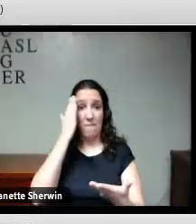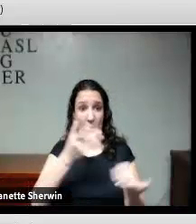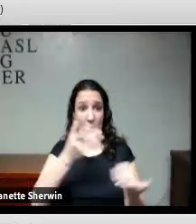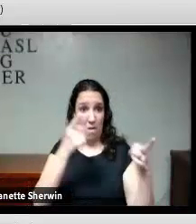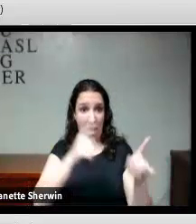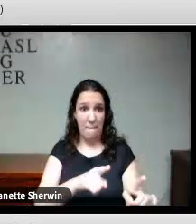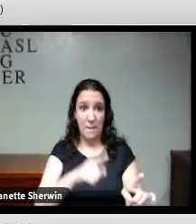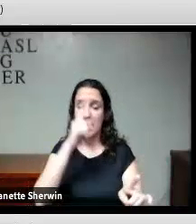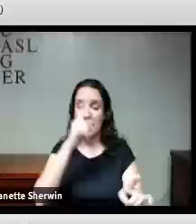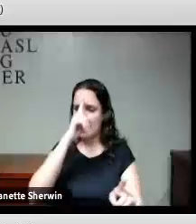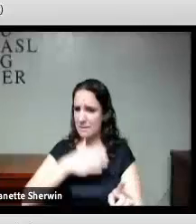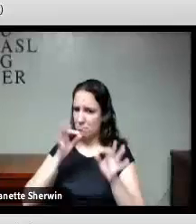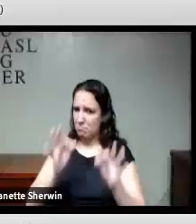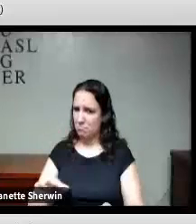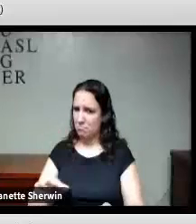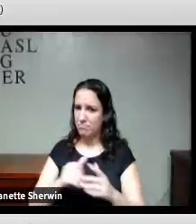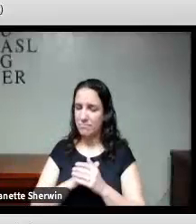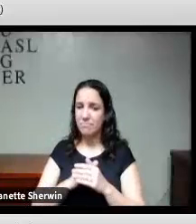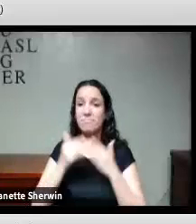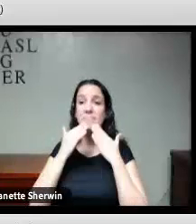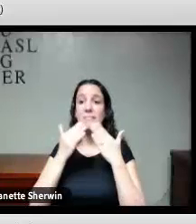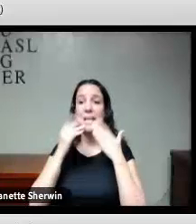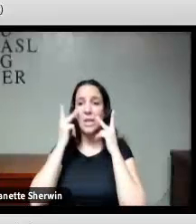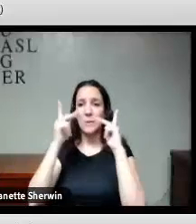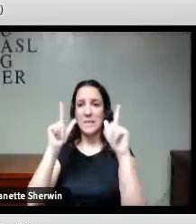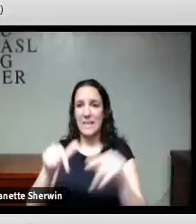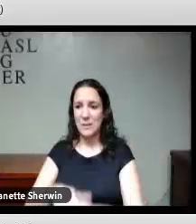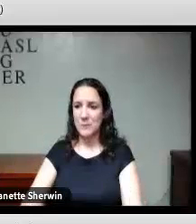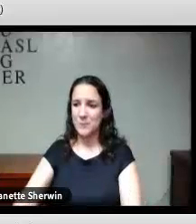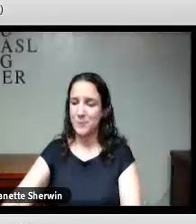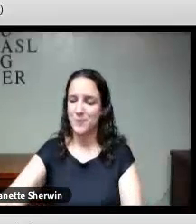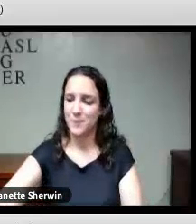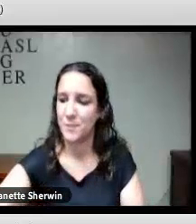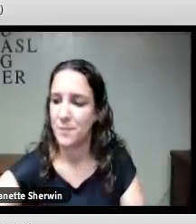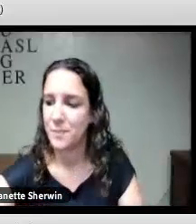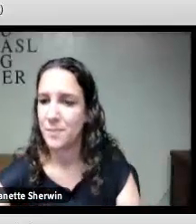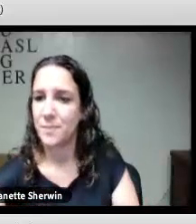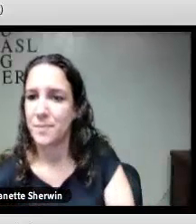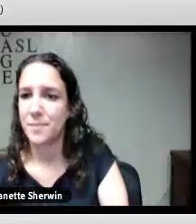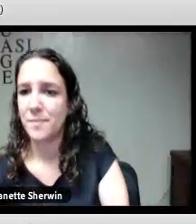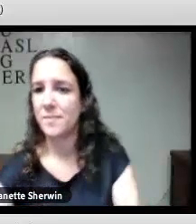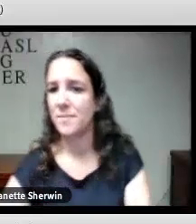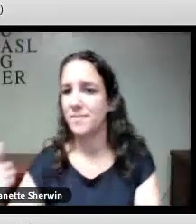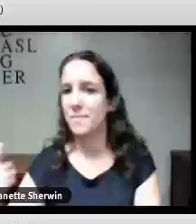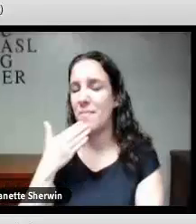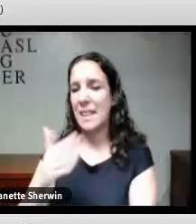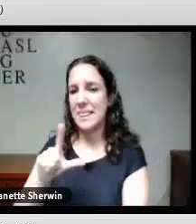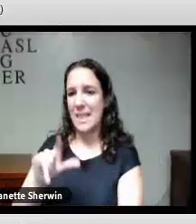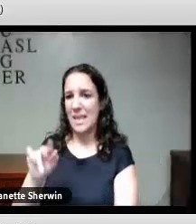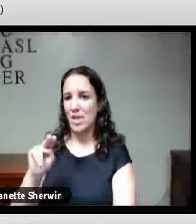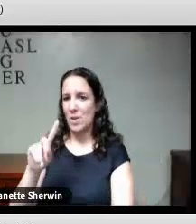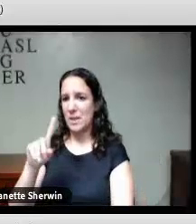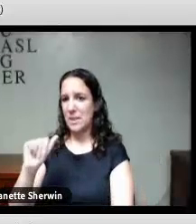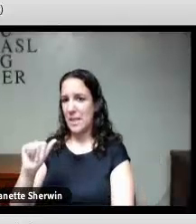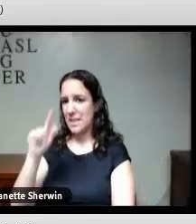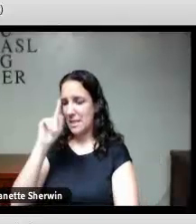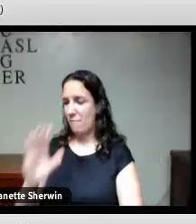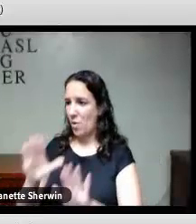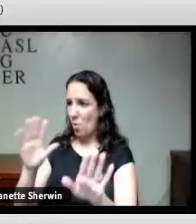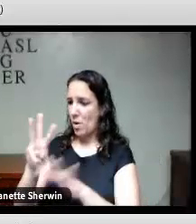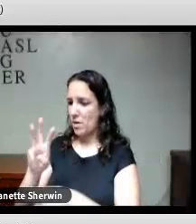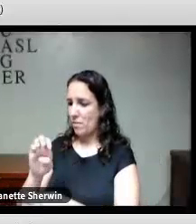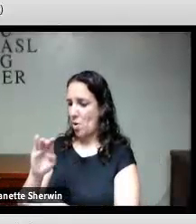to me. Thanks, everybody. See you next time. And thank you, Linda, for a wonderful webinar. We were very lucky to have been able